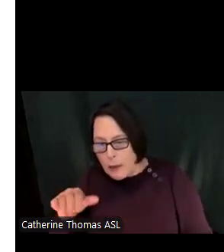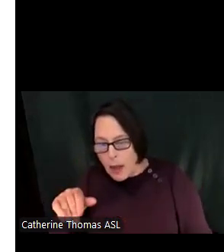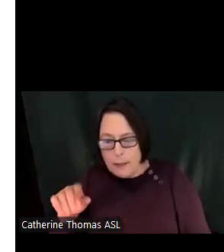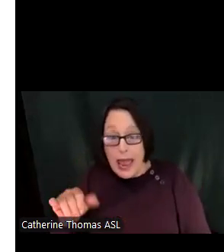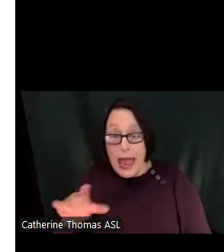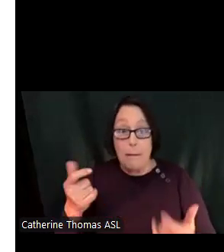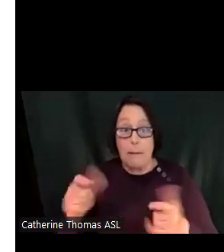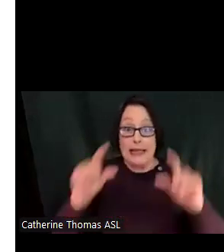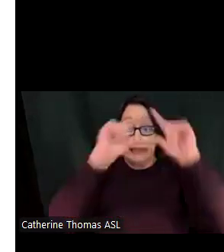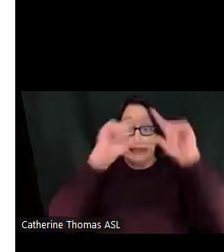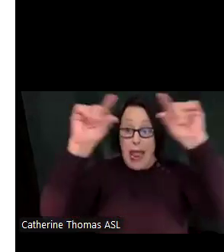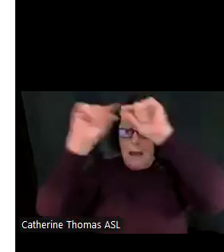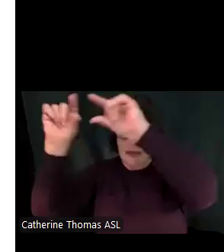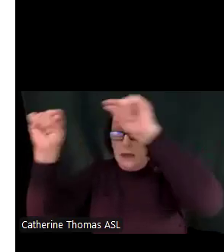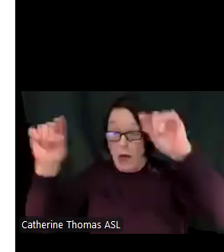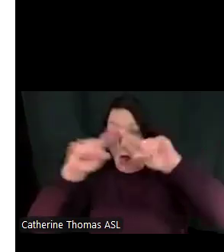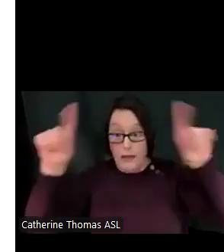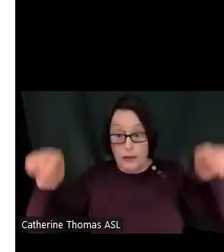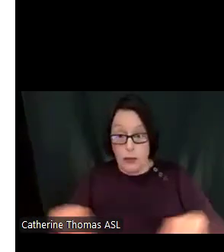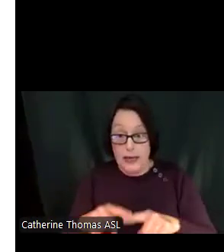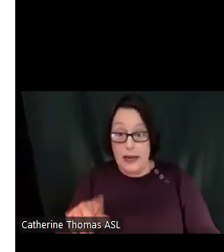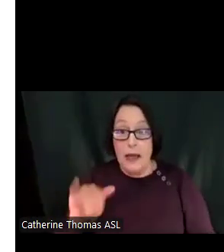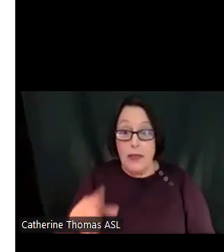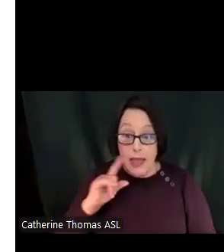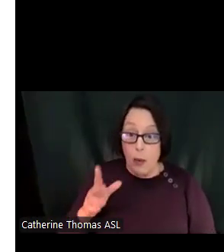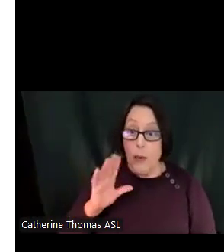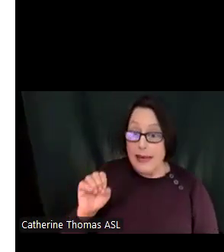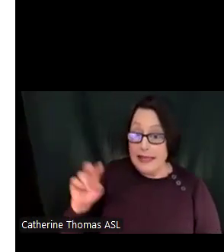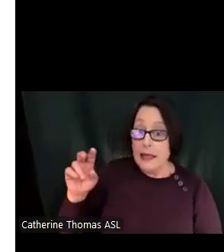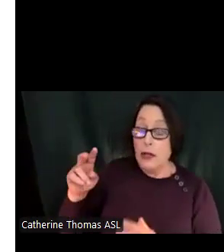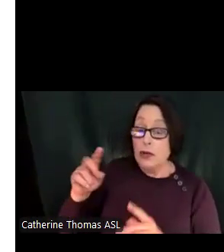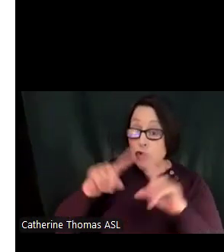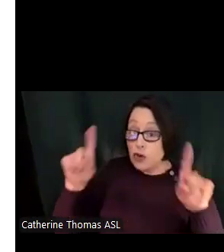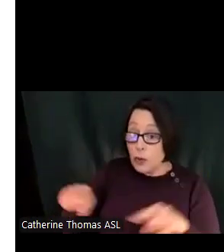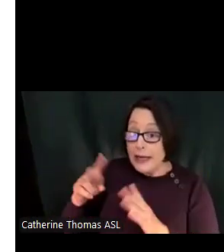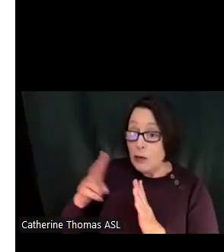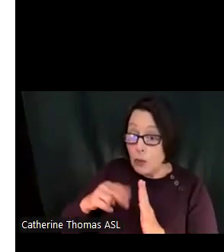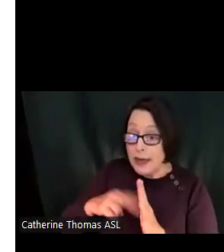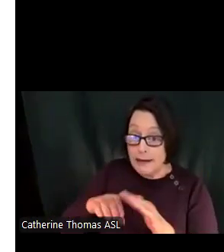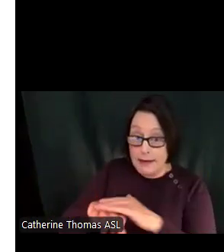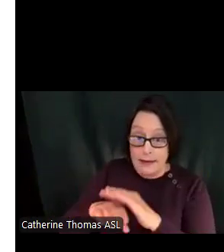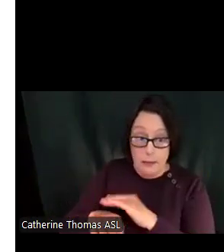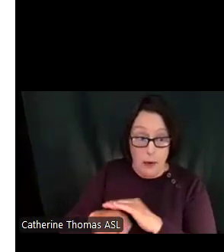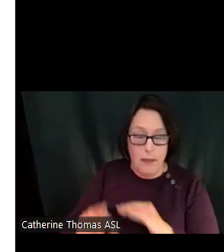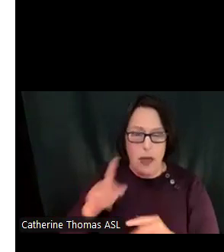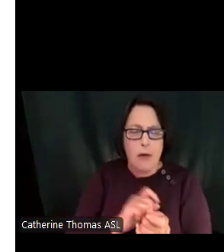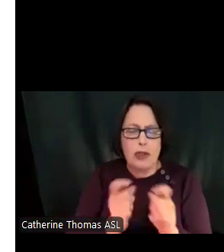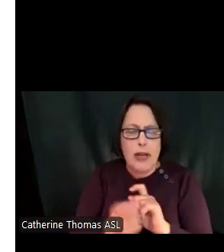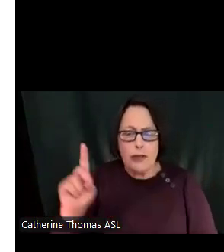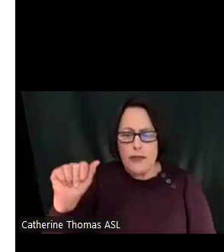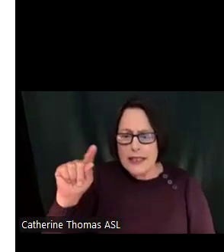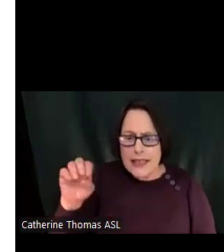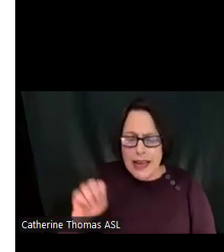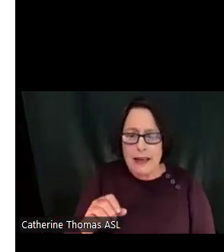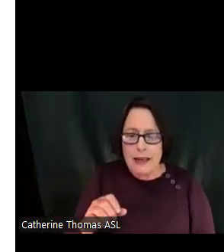tabs across the top of the screen that will be screen reader accessible. To change the date on the dashboard, select the